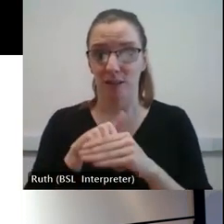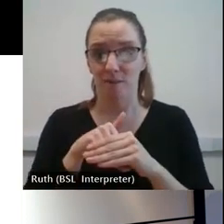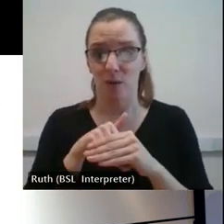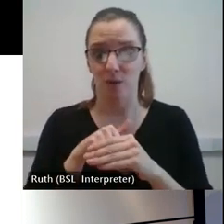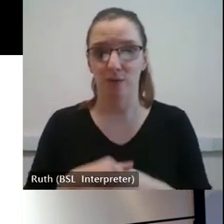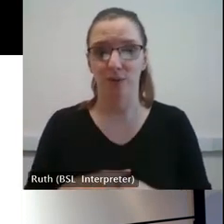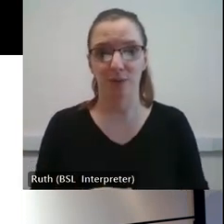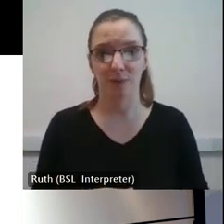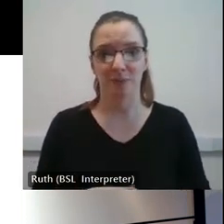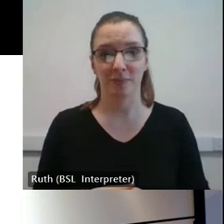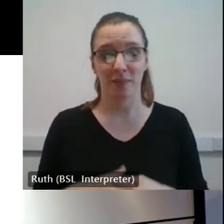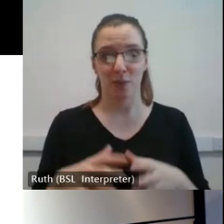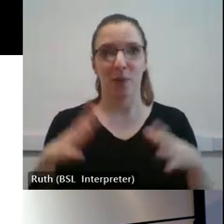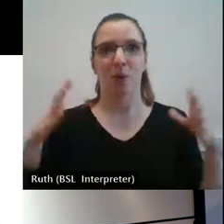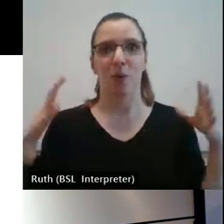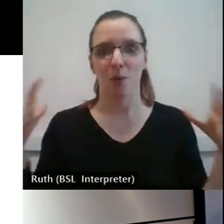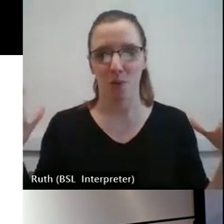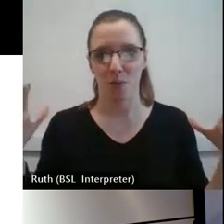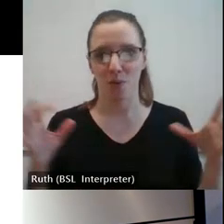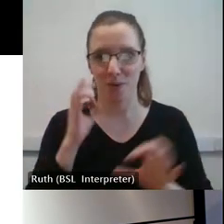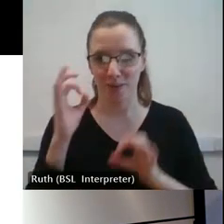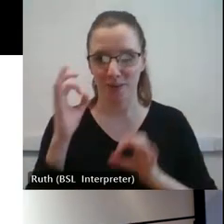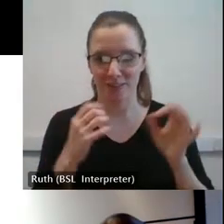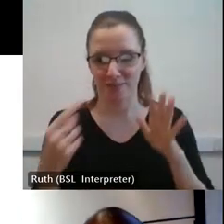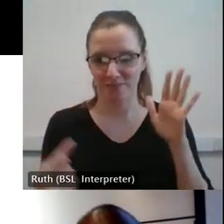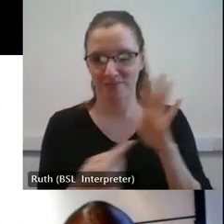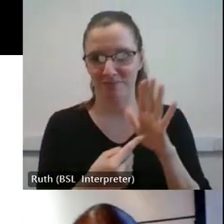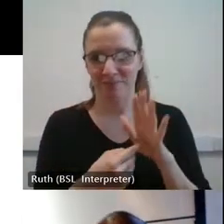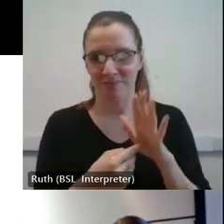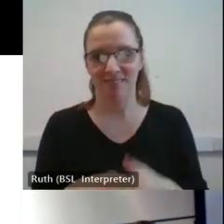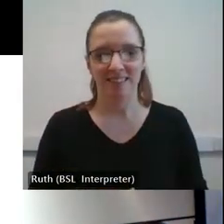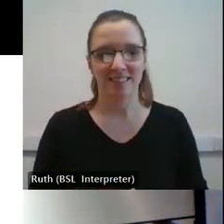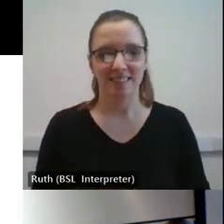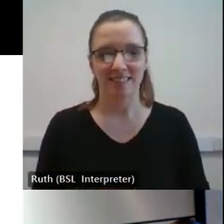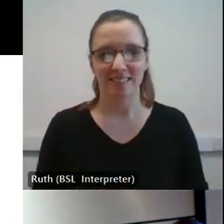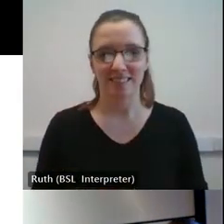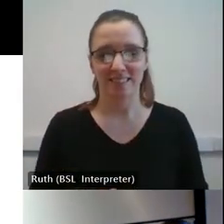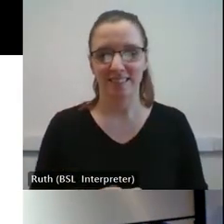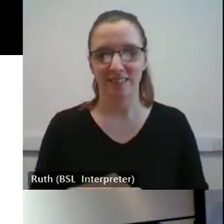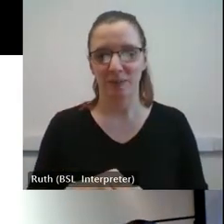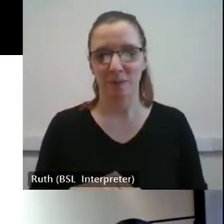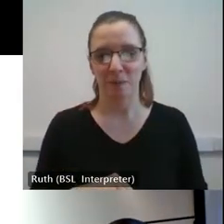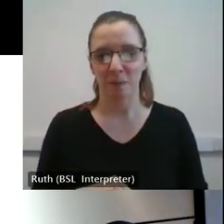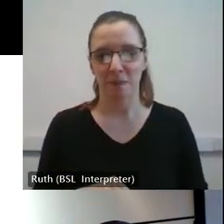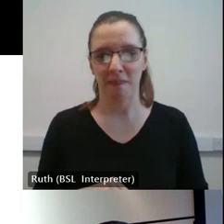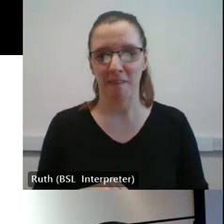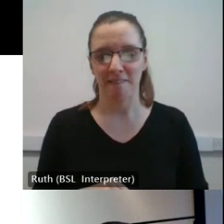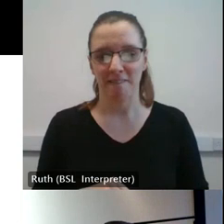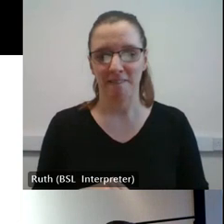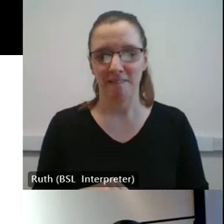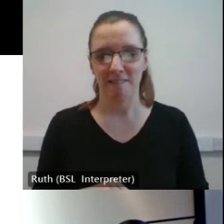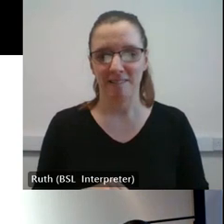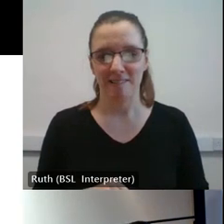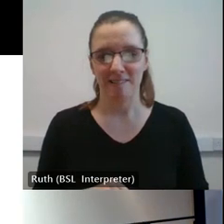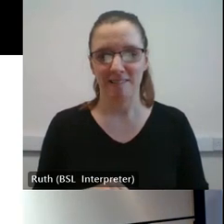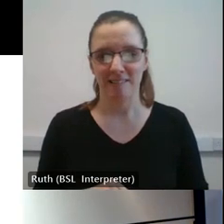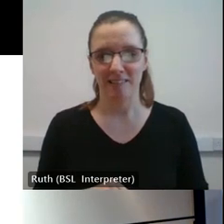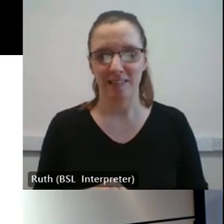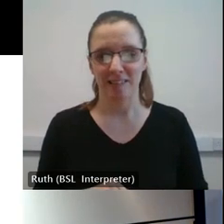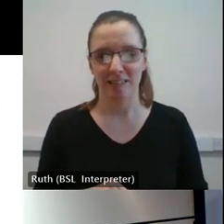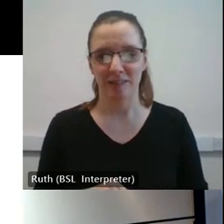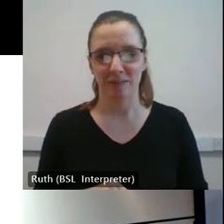mean, that's a big question. I don't mean long. Massive. Can I run? I mean, that's like, you know,